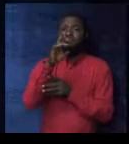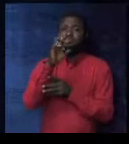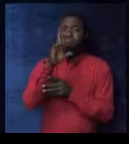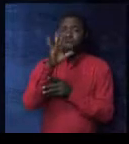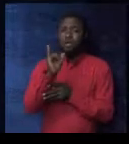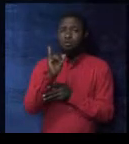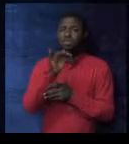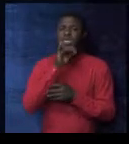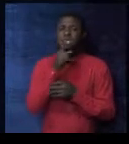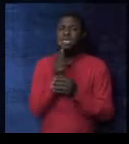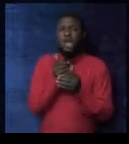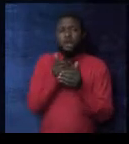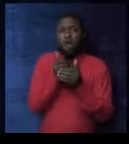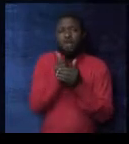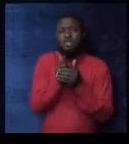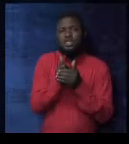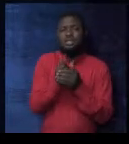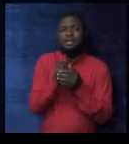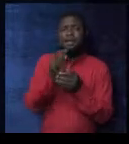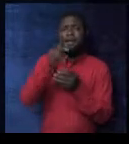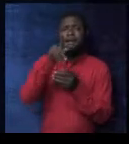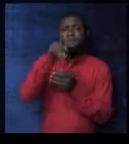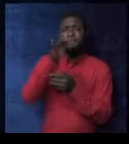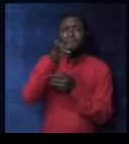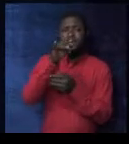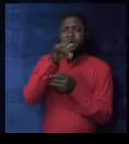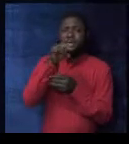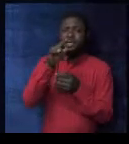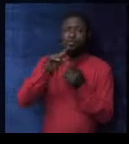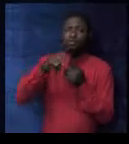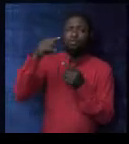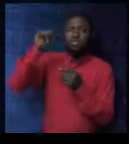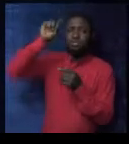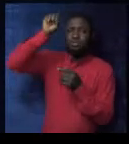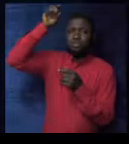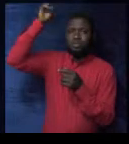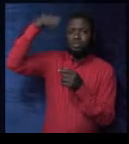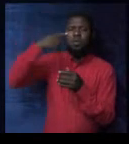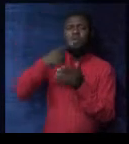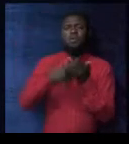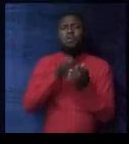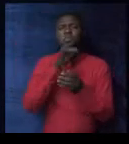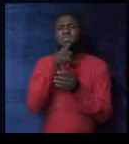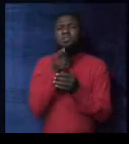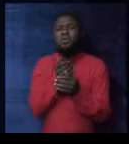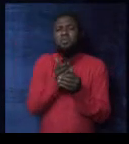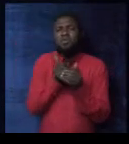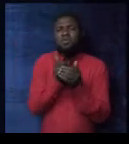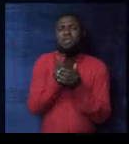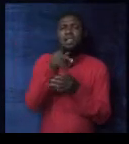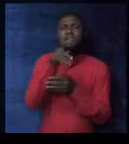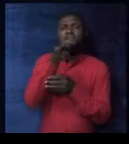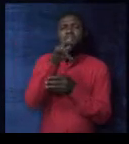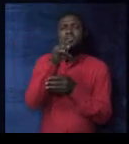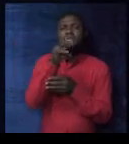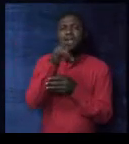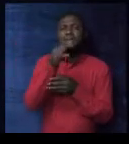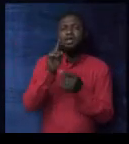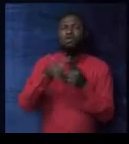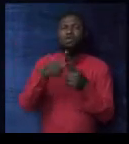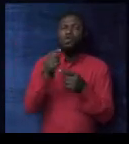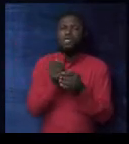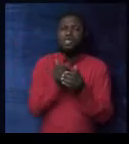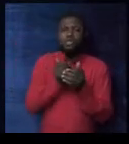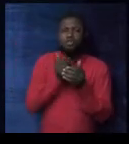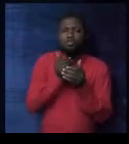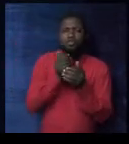Mercury is the closest planet to the Sun. The question can be in this form: what is the closest planet to the Sun? So you